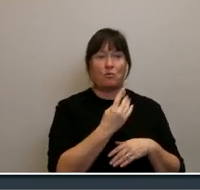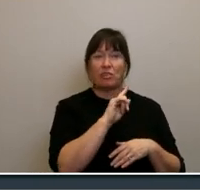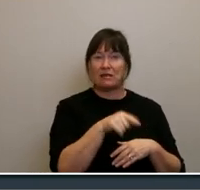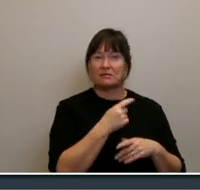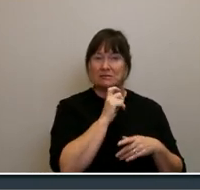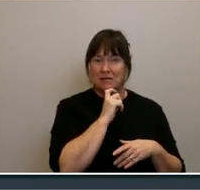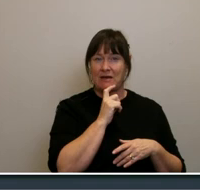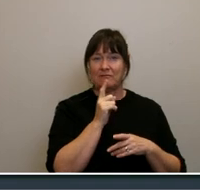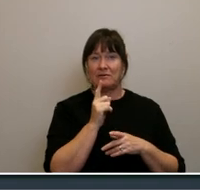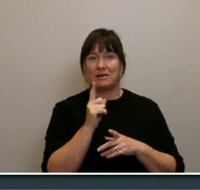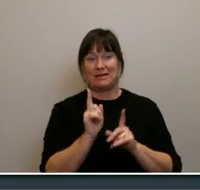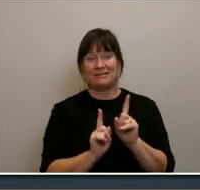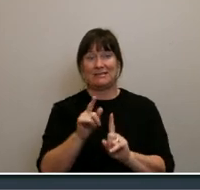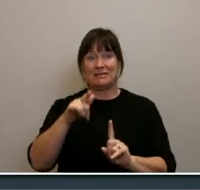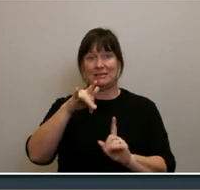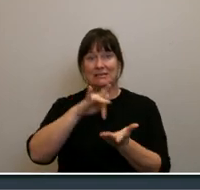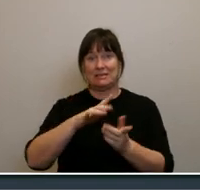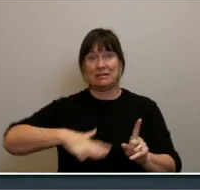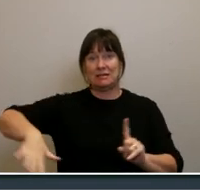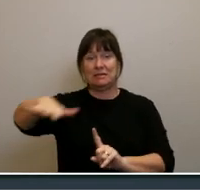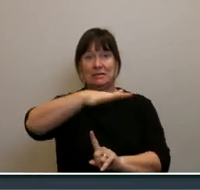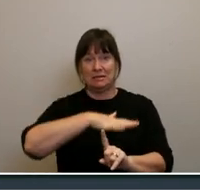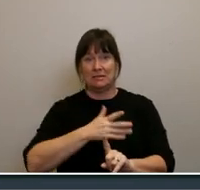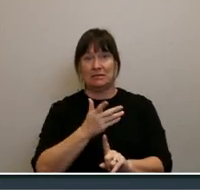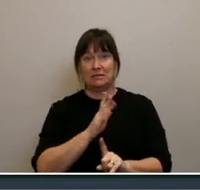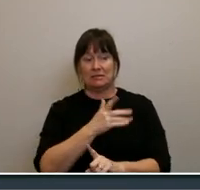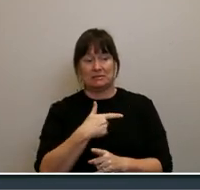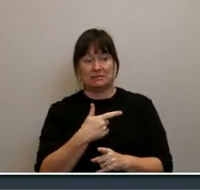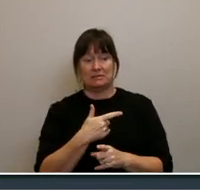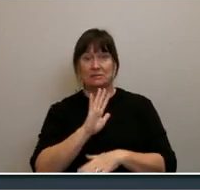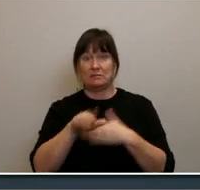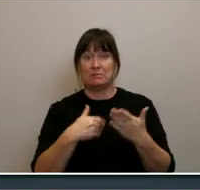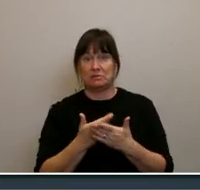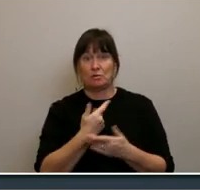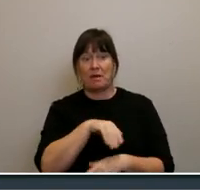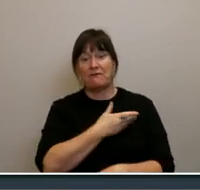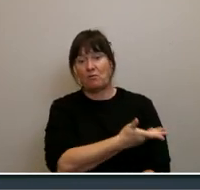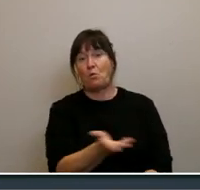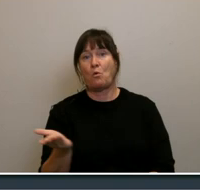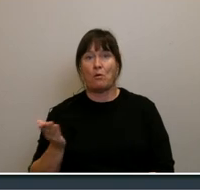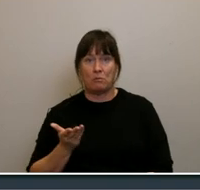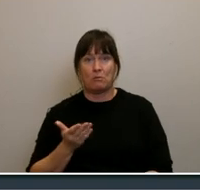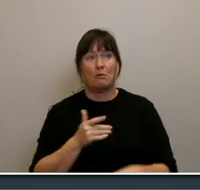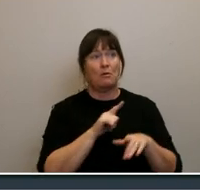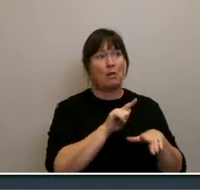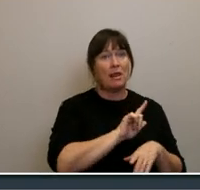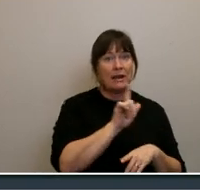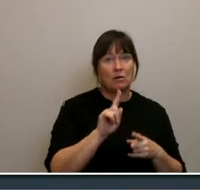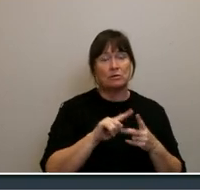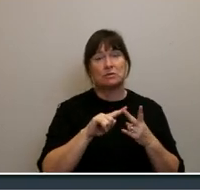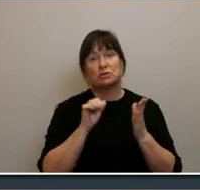our Napier CBD. This submission is on behalf of the entire membership. Our membership is made up of landlords,